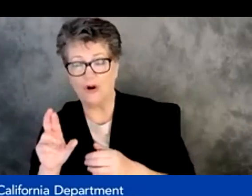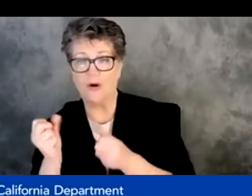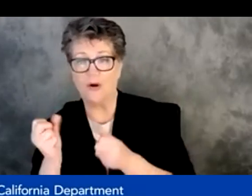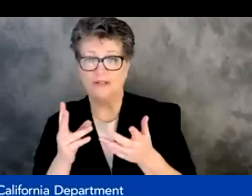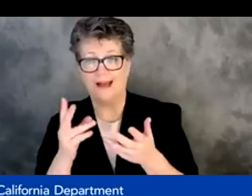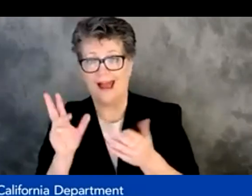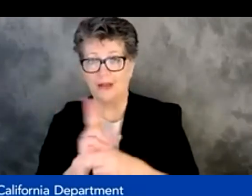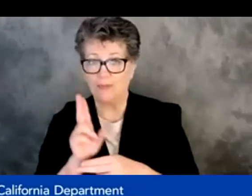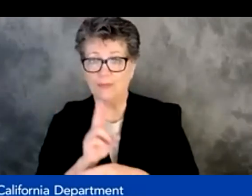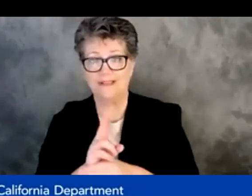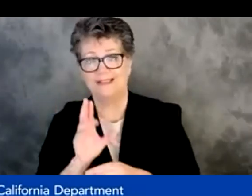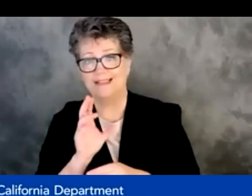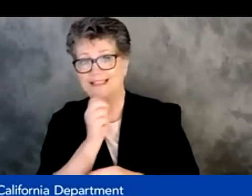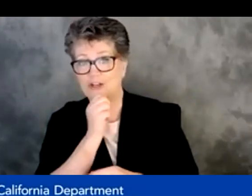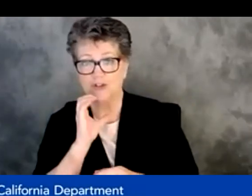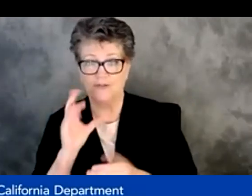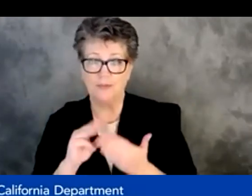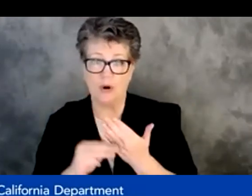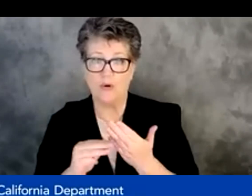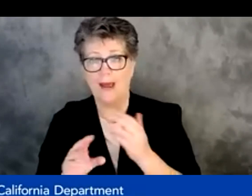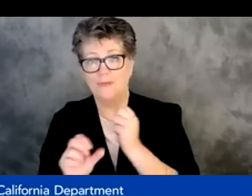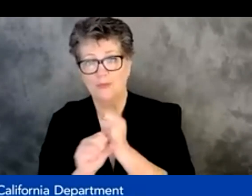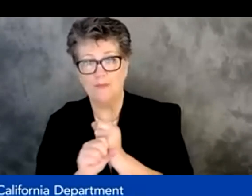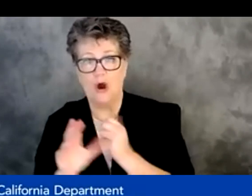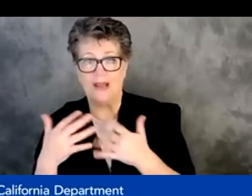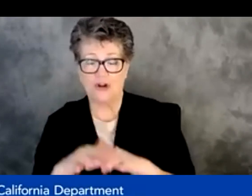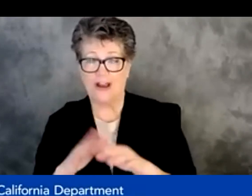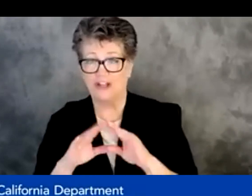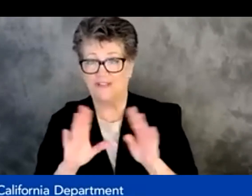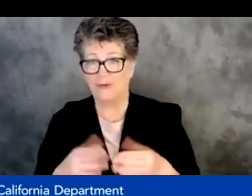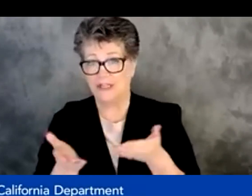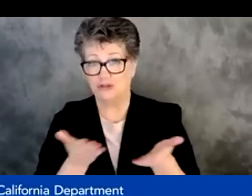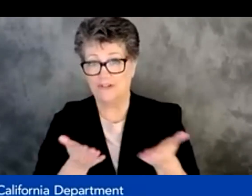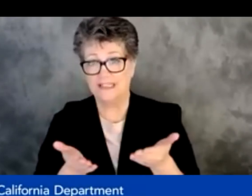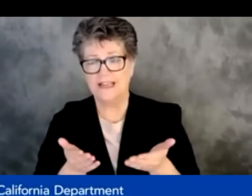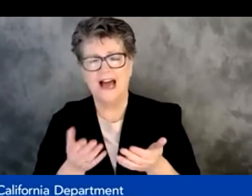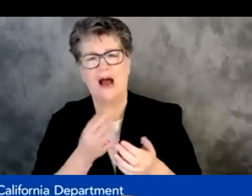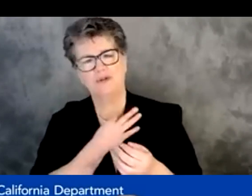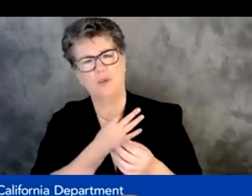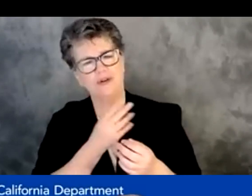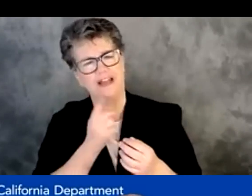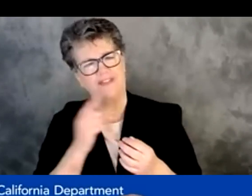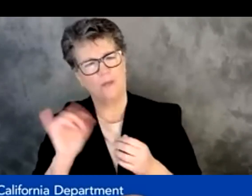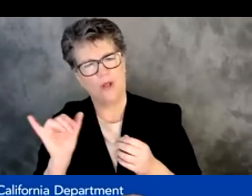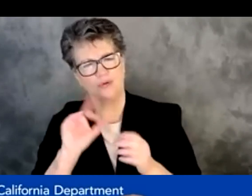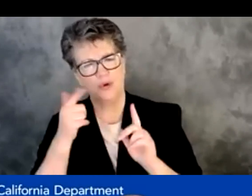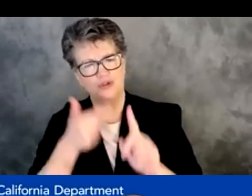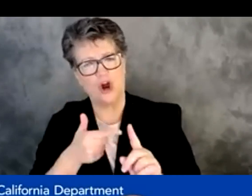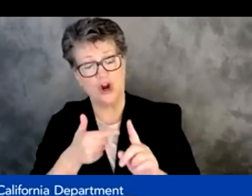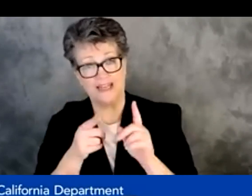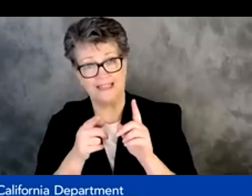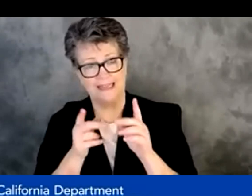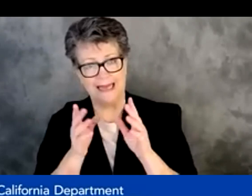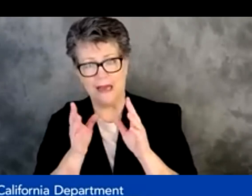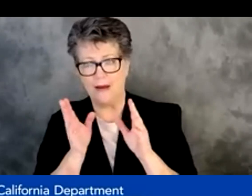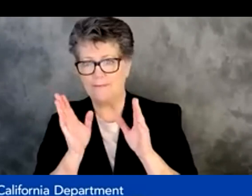promote the integration of housing services. But I was wondering whether or not that would also target